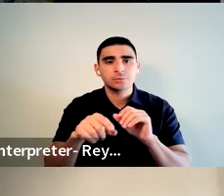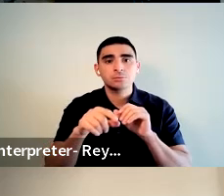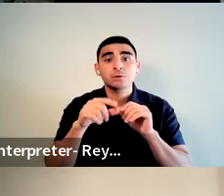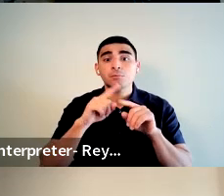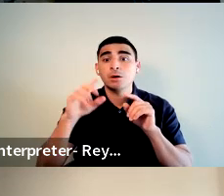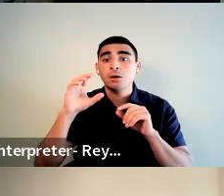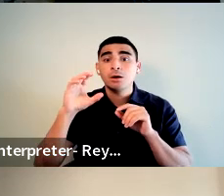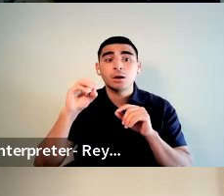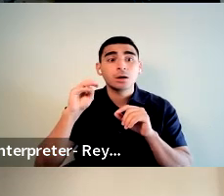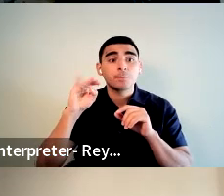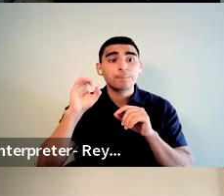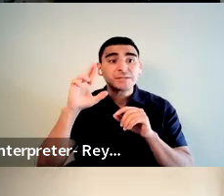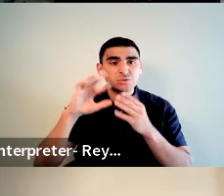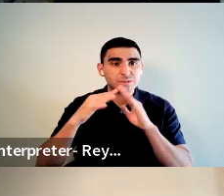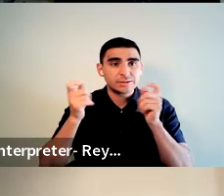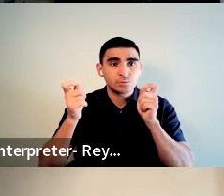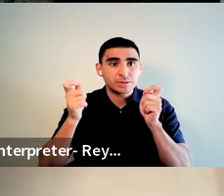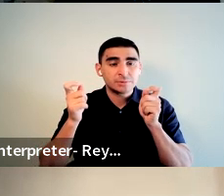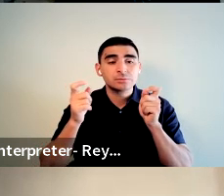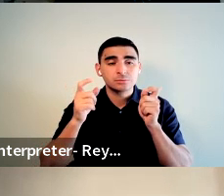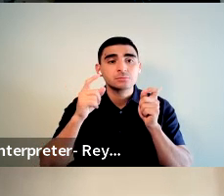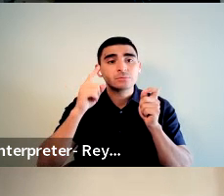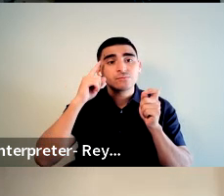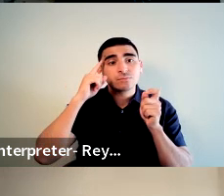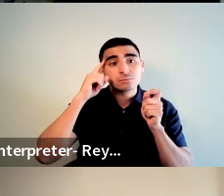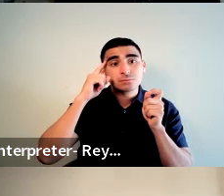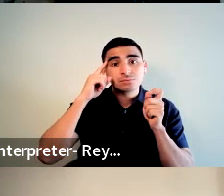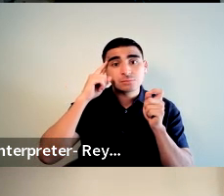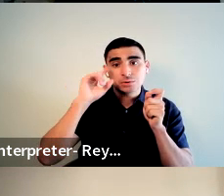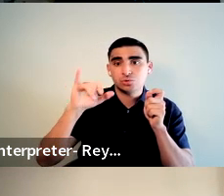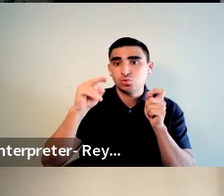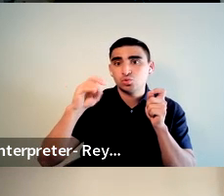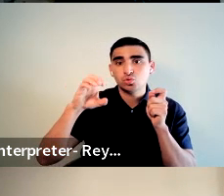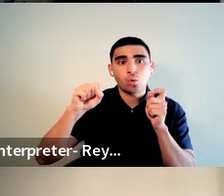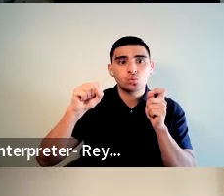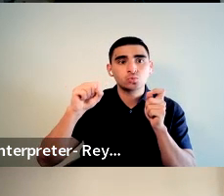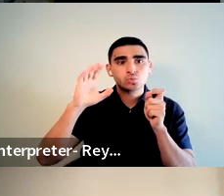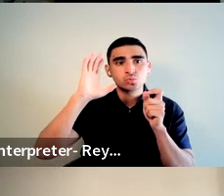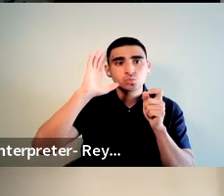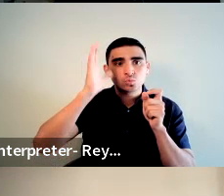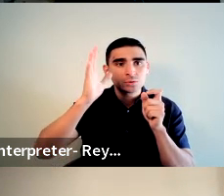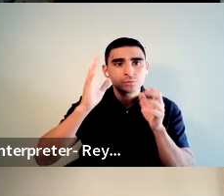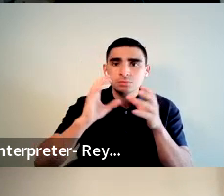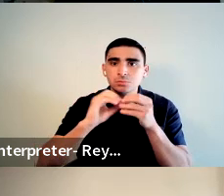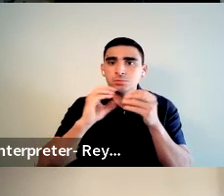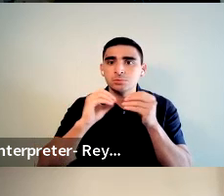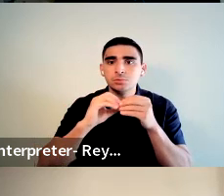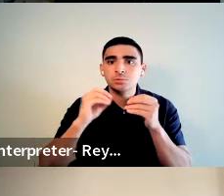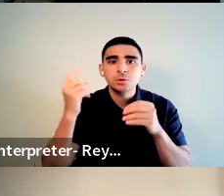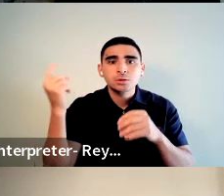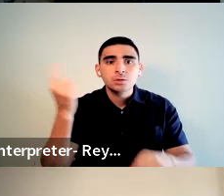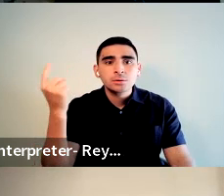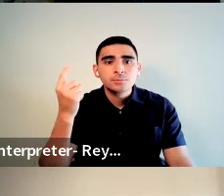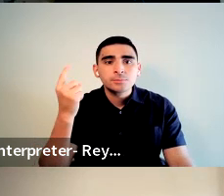group before we got started on our work. So Commissioner Jones, if you wanted to say something. Hello,